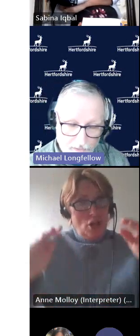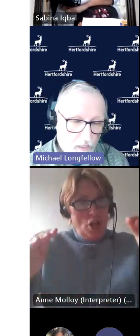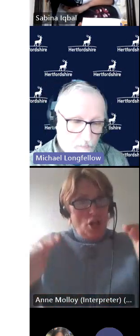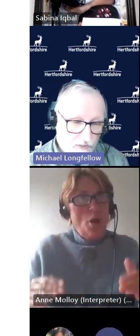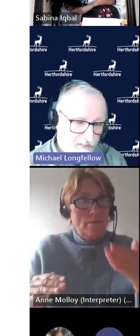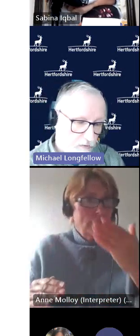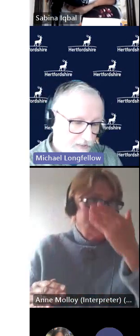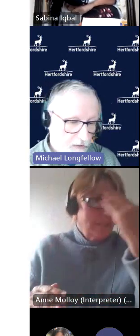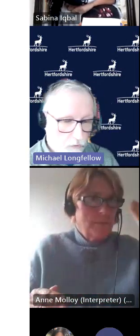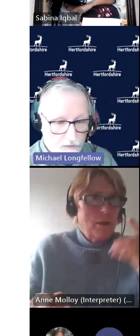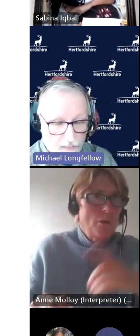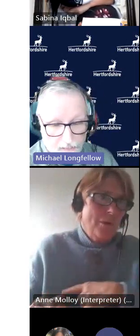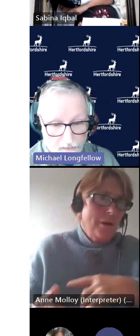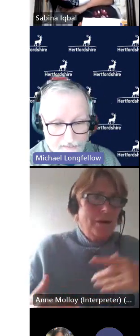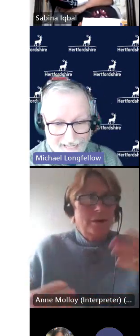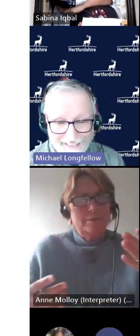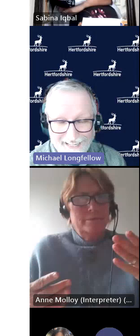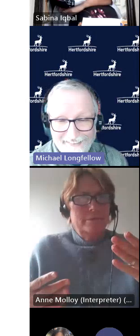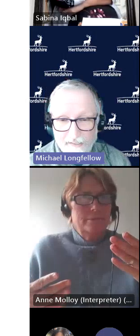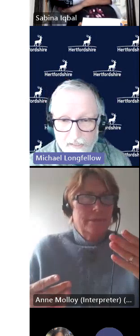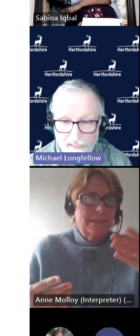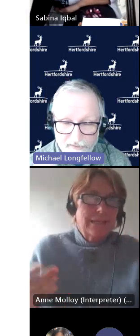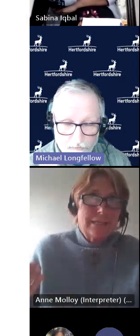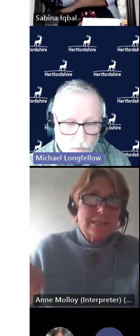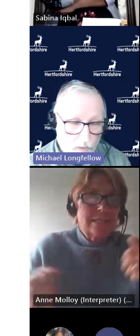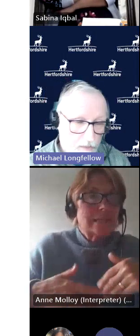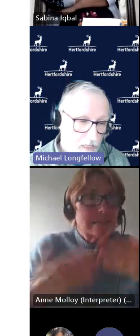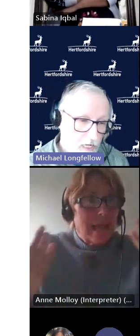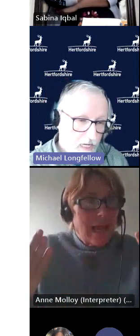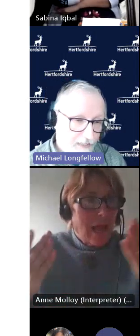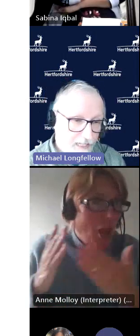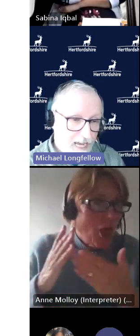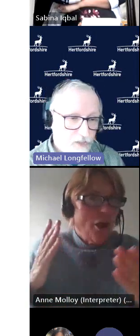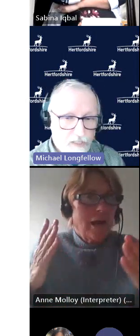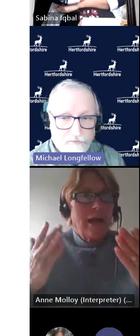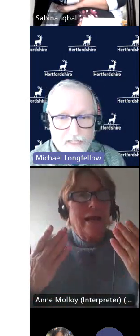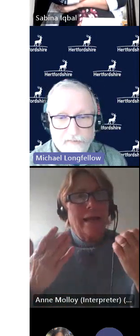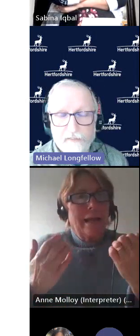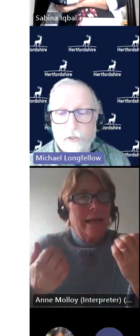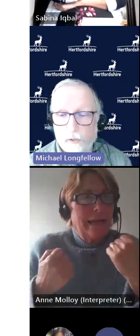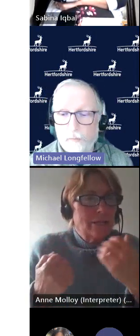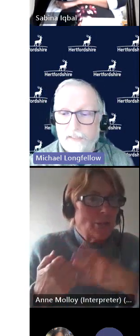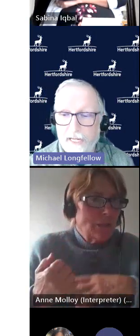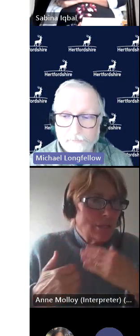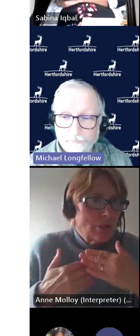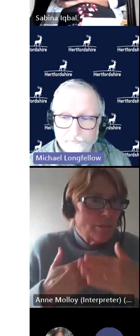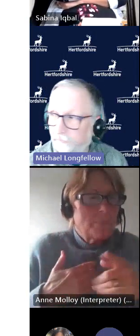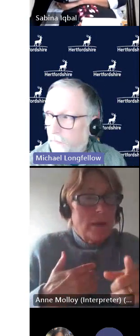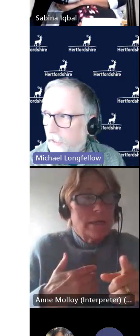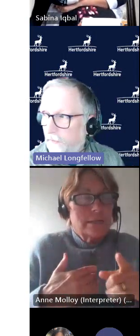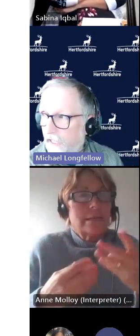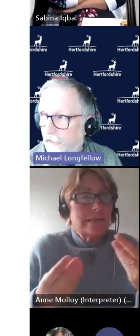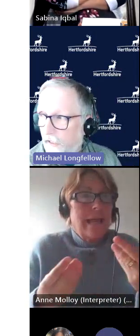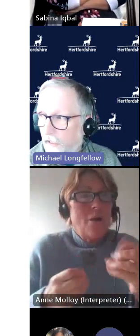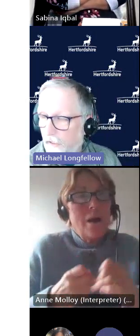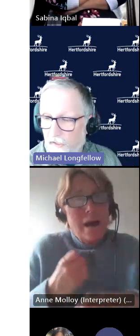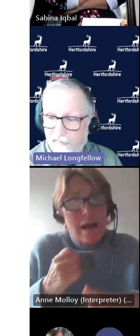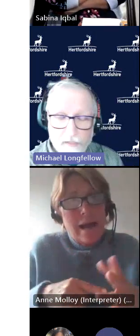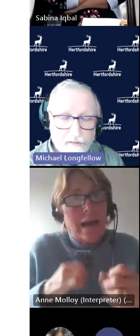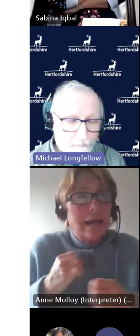summer, because it's obviously longer daylight and less heating required. The energy values have gone up again. They went up